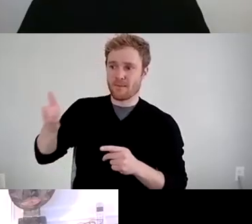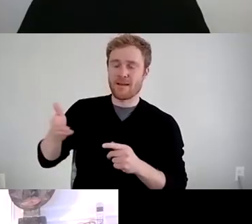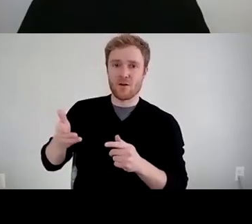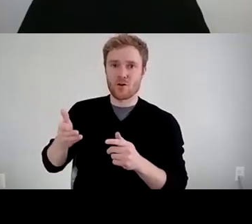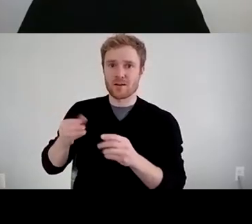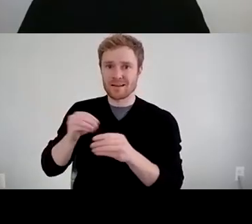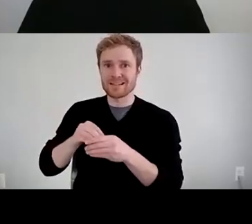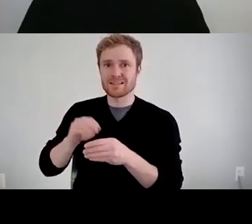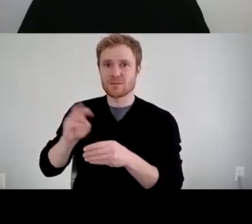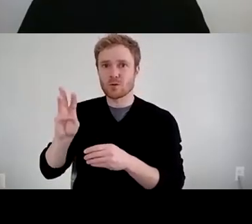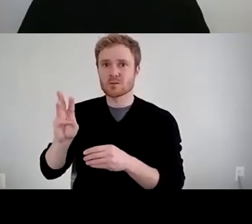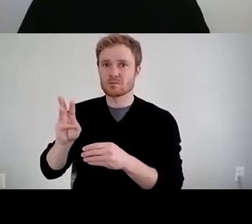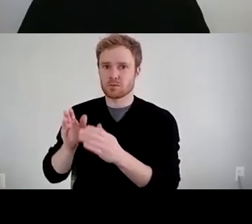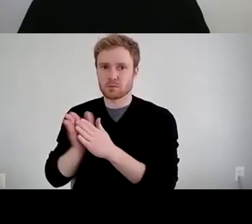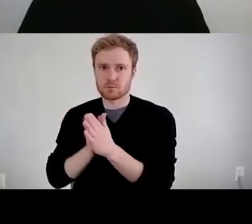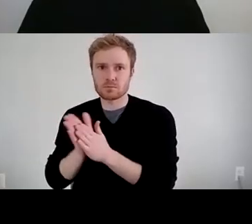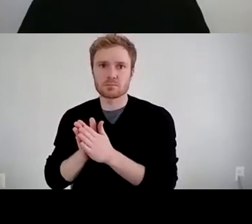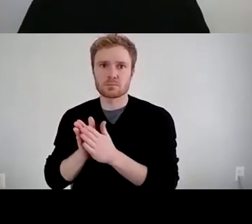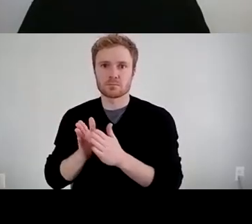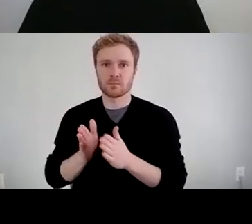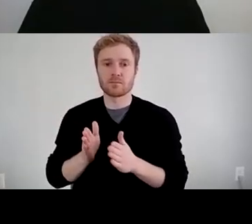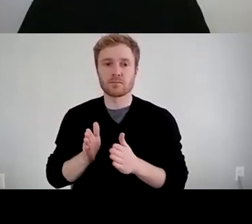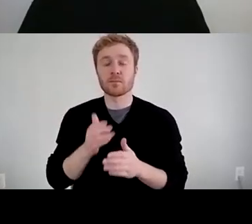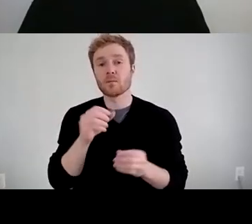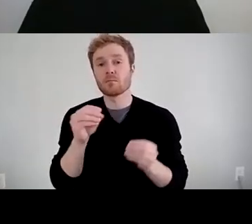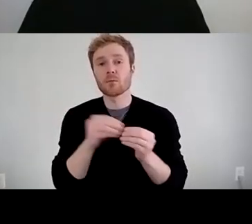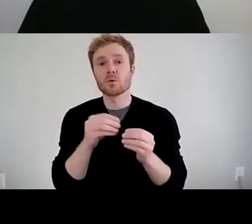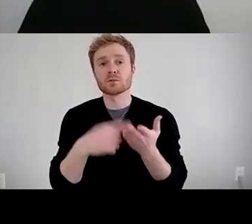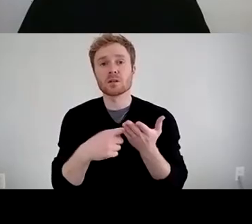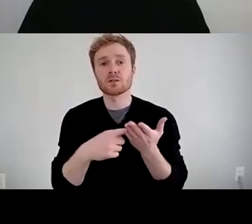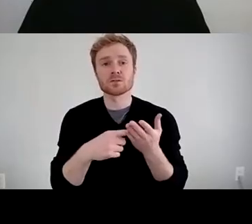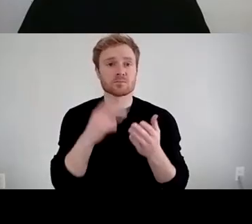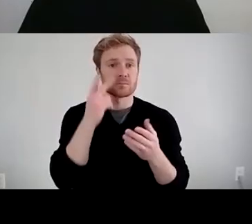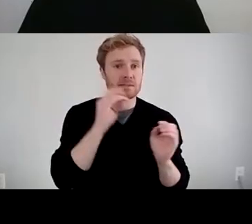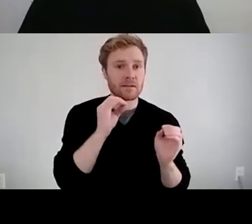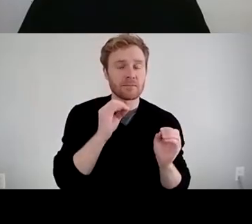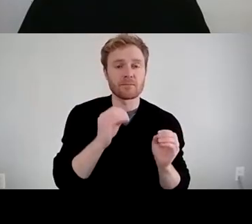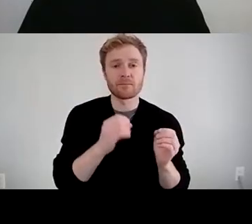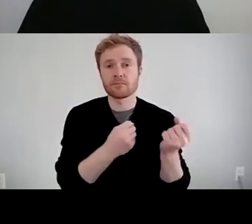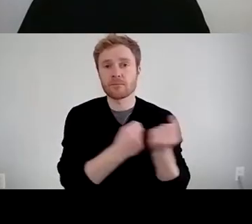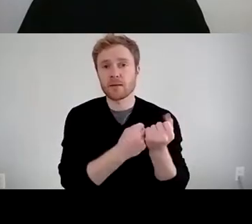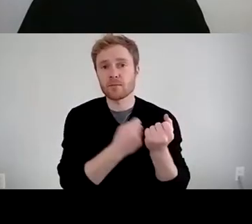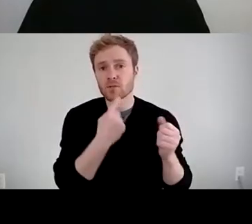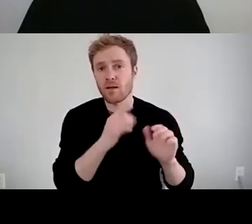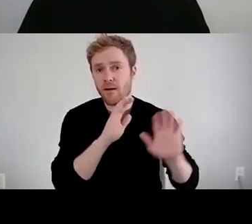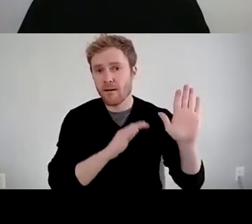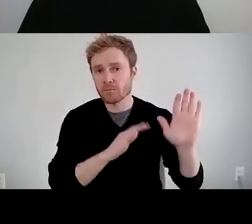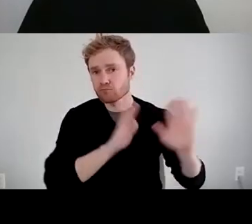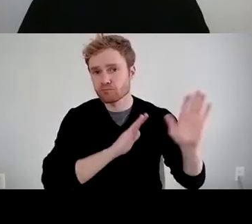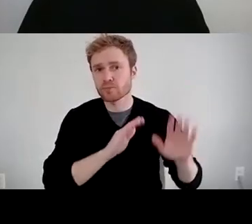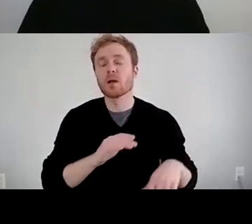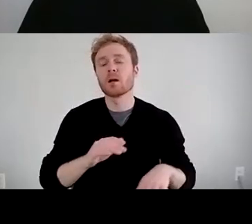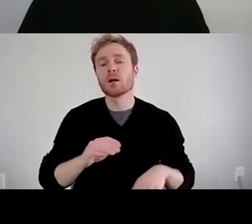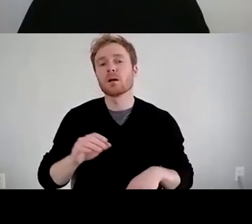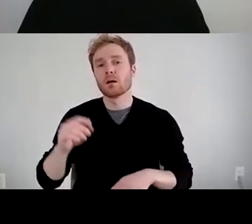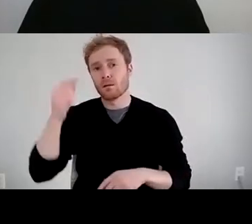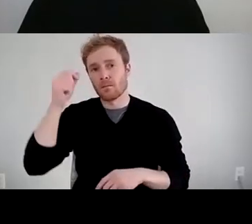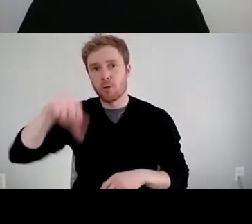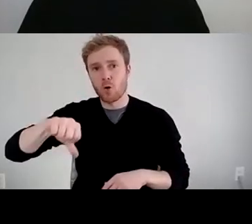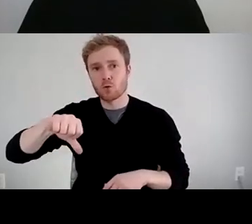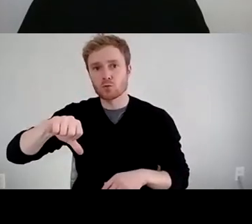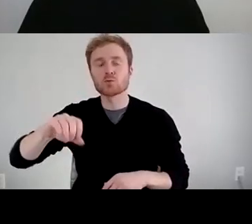upon, similar to what we just had with the park tax. I hope that if there's a campaign or some effort to do so,